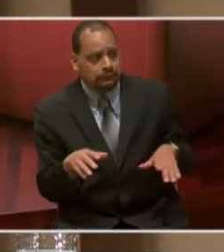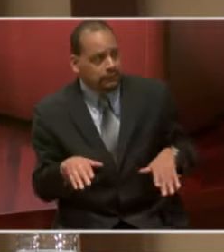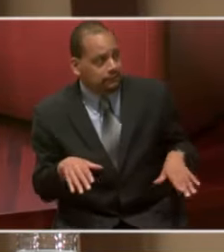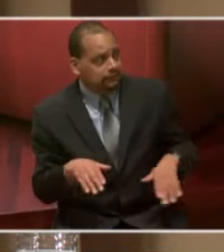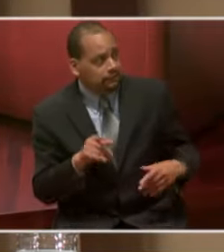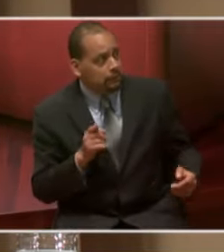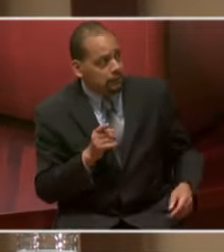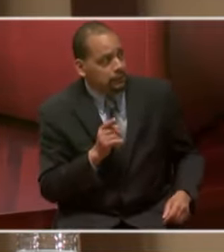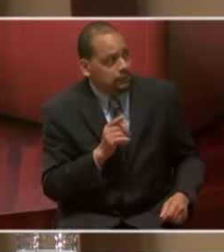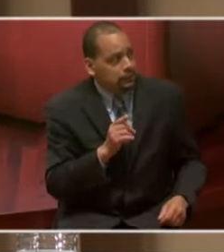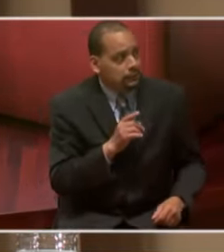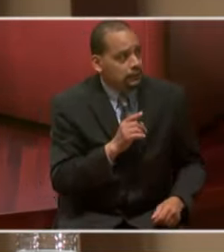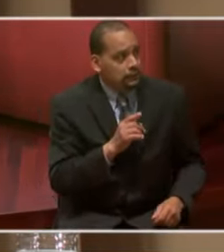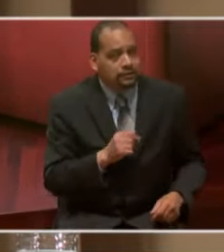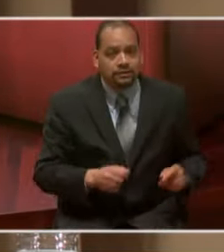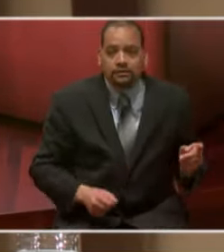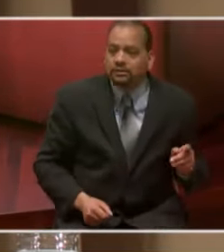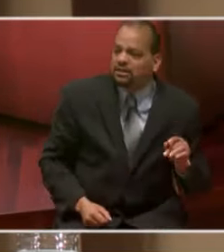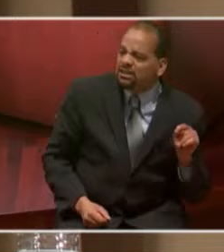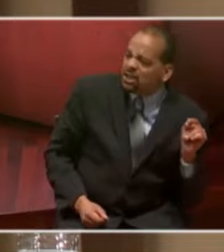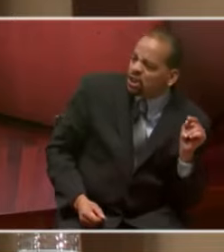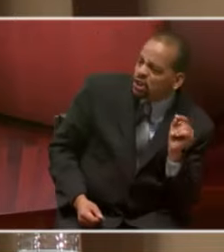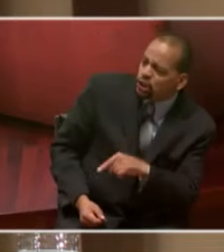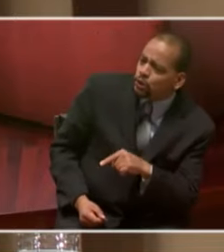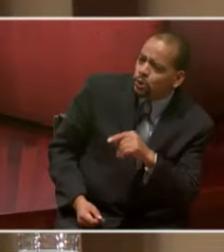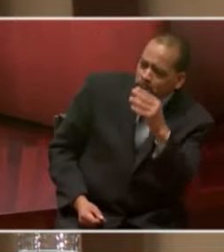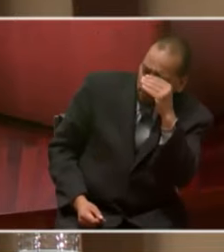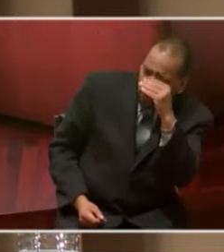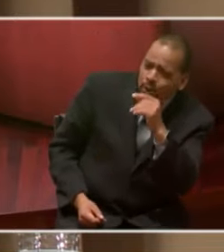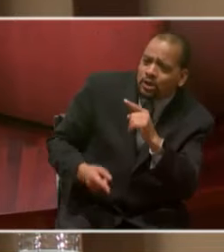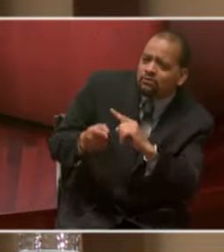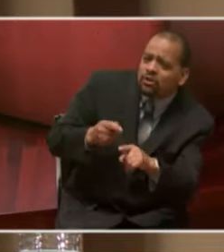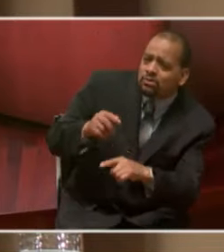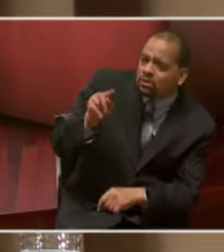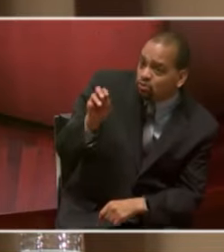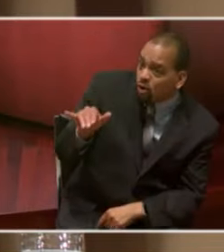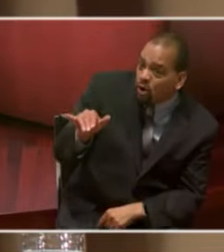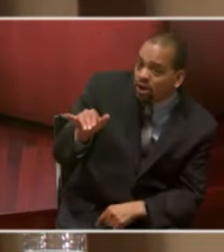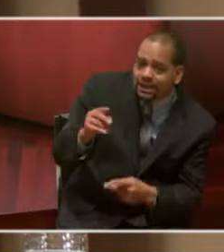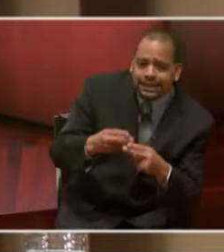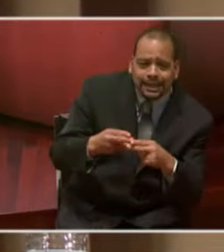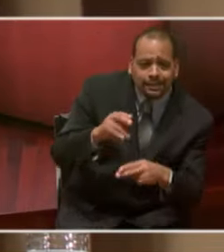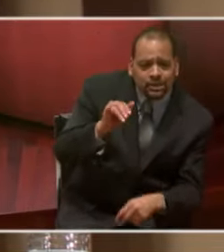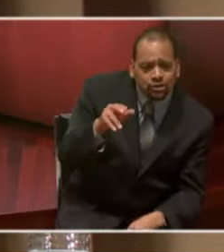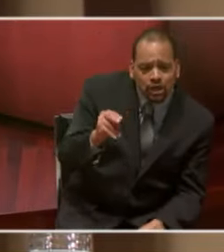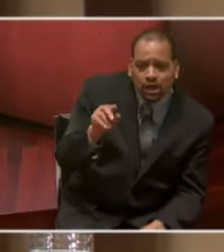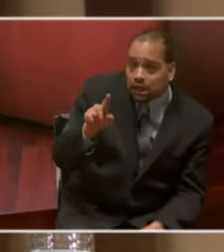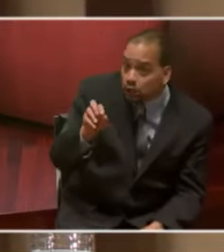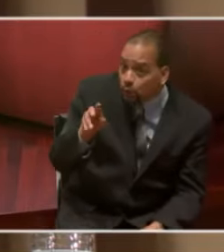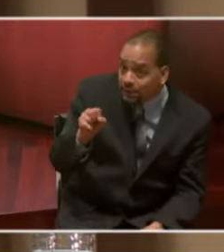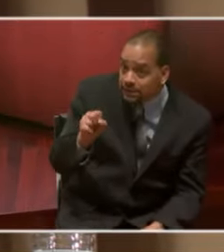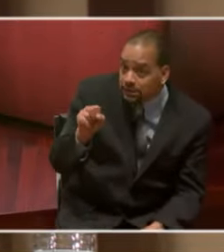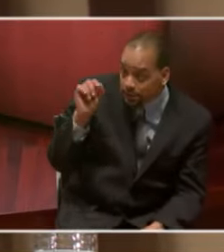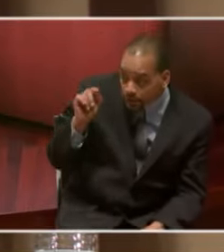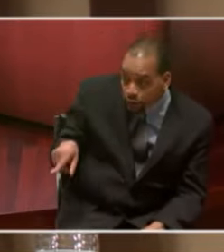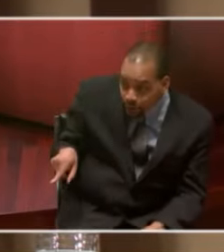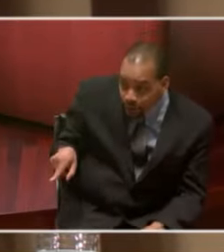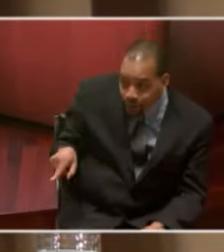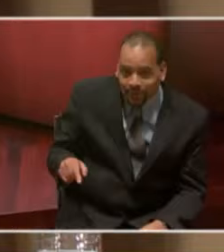all of our tickets. And our tickets read from Nashville to